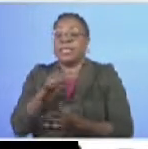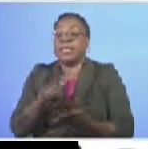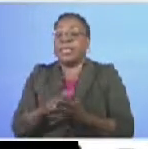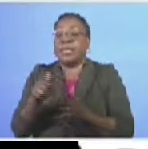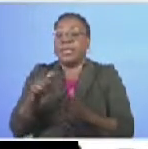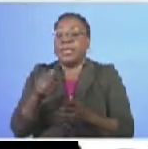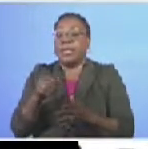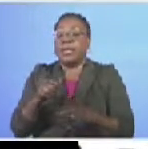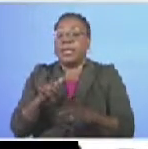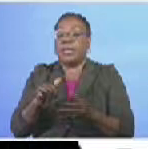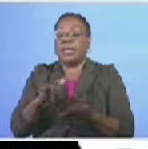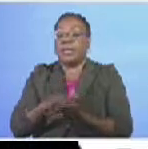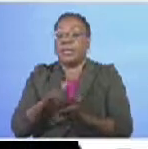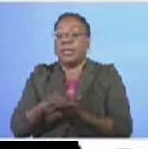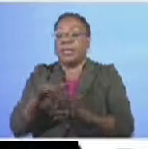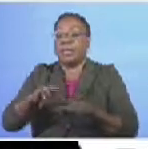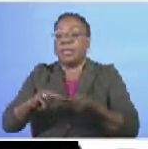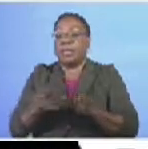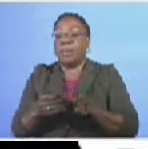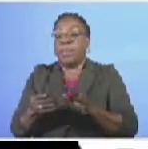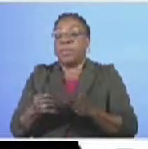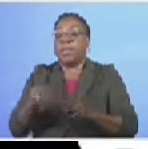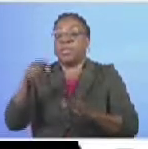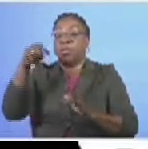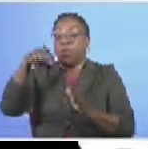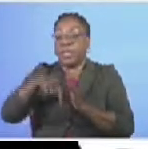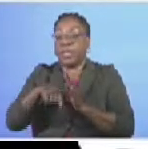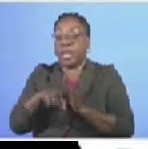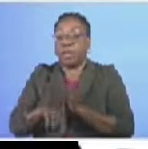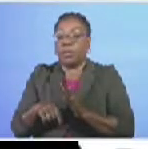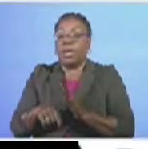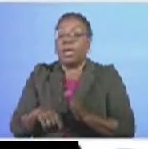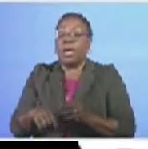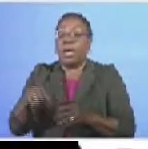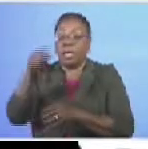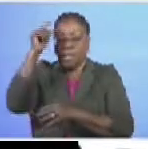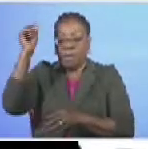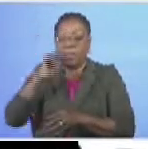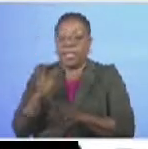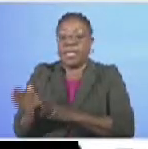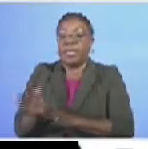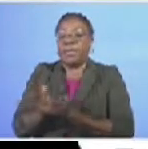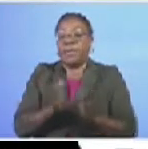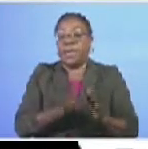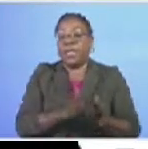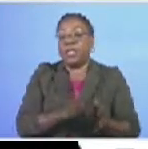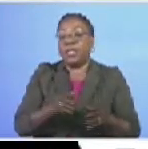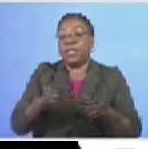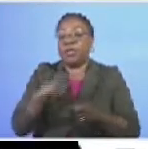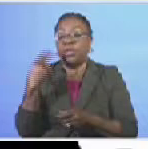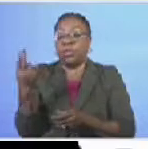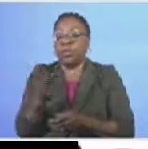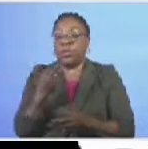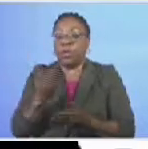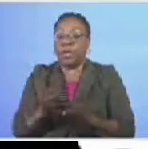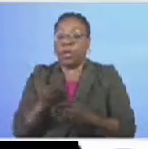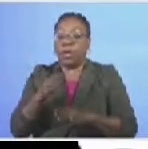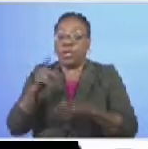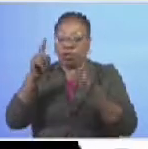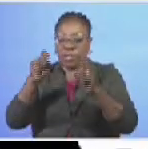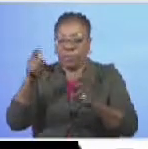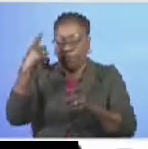cases in a national statement yesterday that also includes news that government has planned to use a well-known treatment for the virus. The